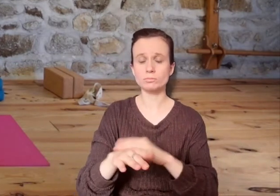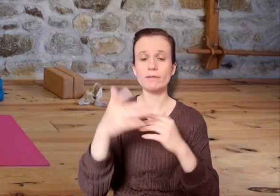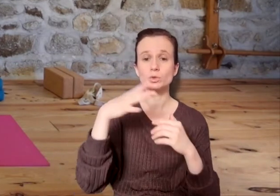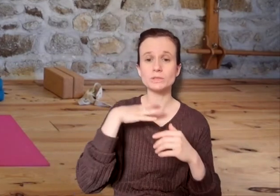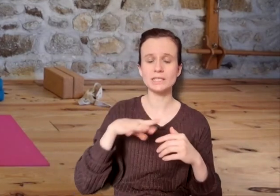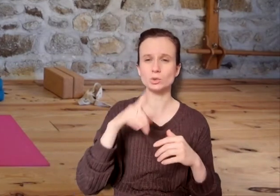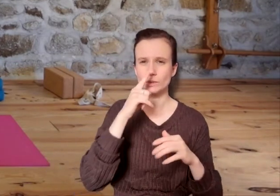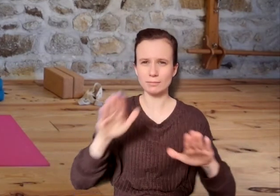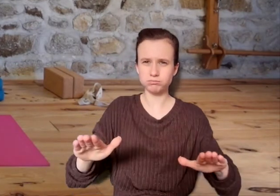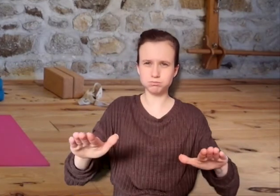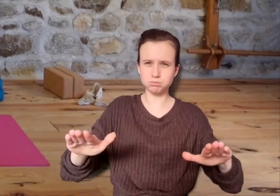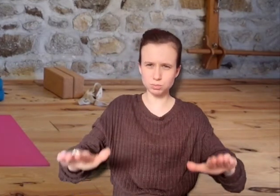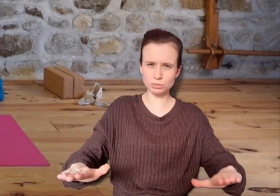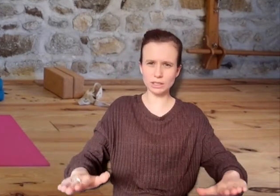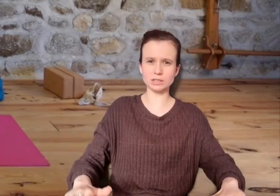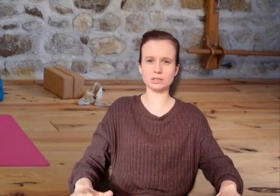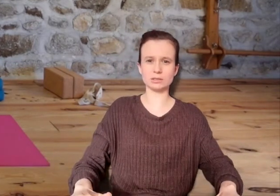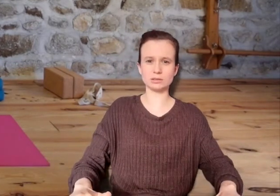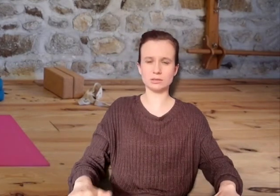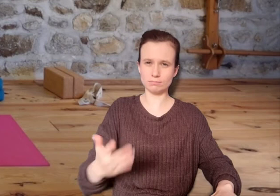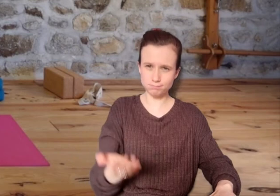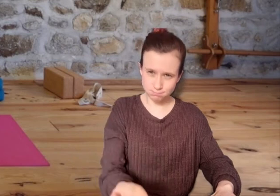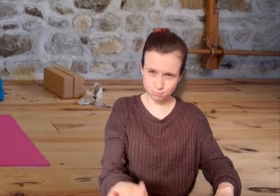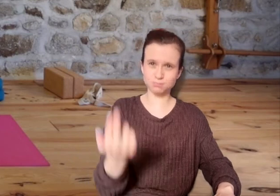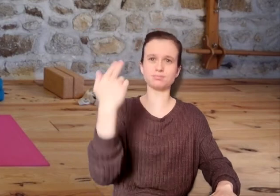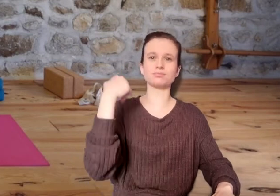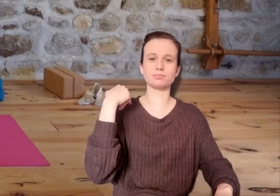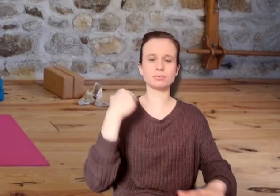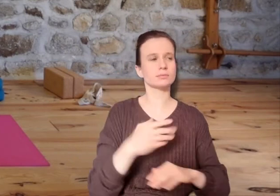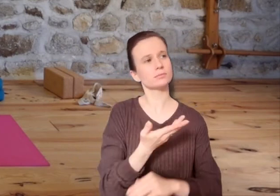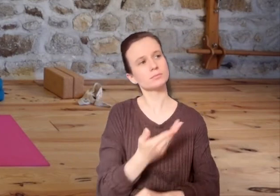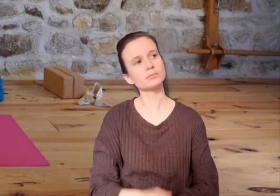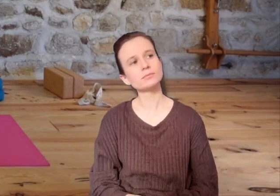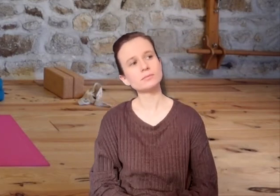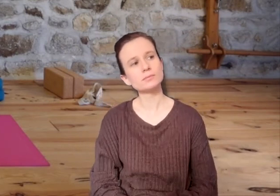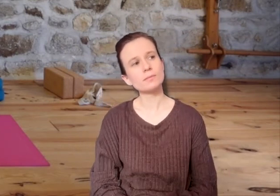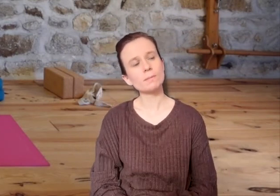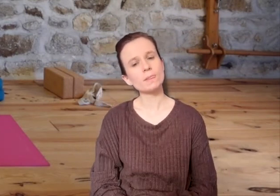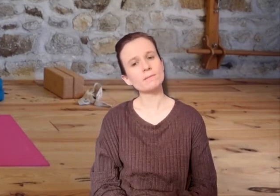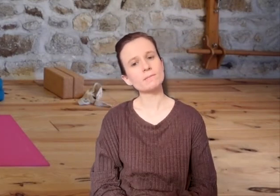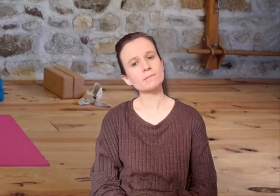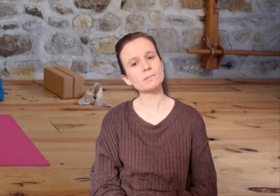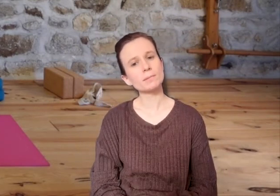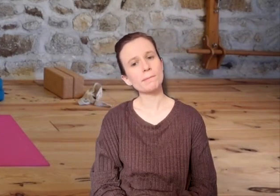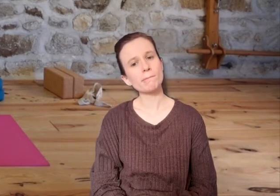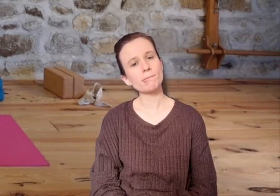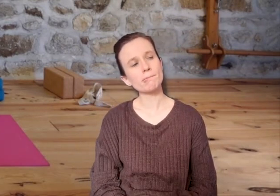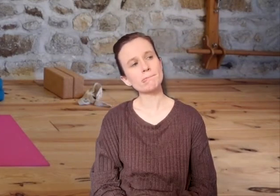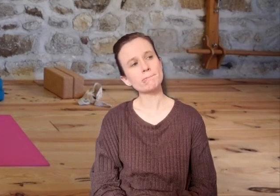arms, yeah? If you need to, press with the arms. You can either press to push yourself